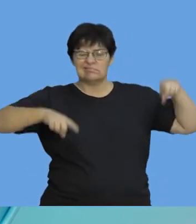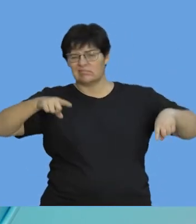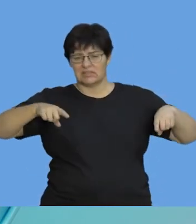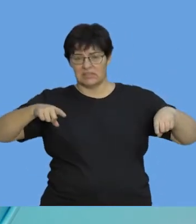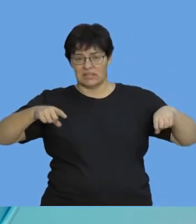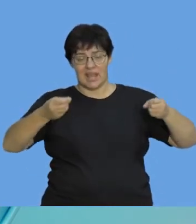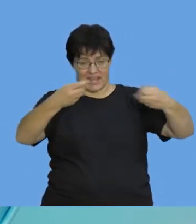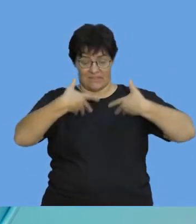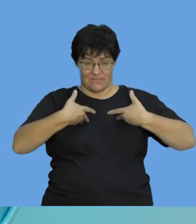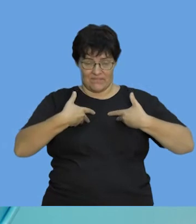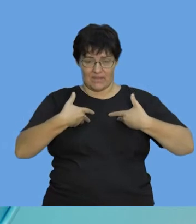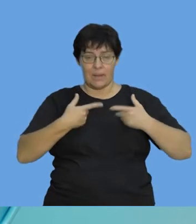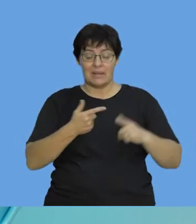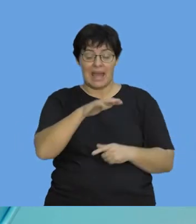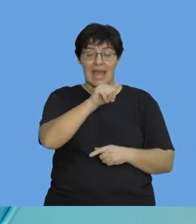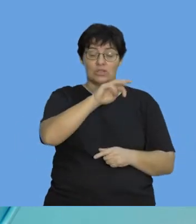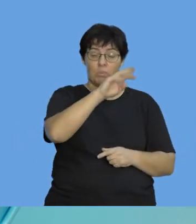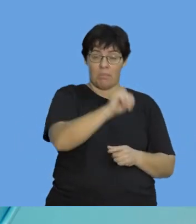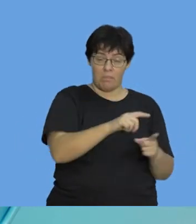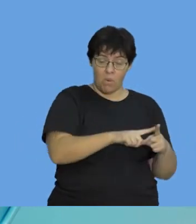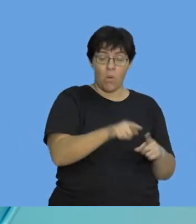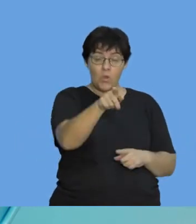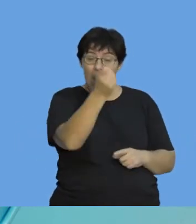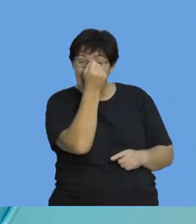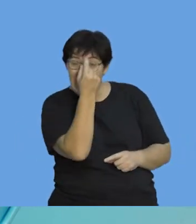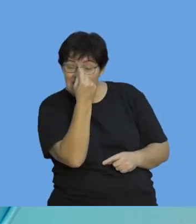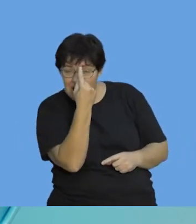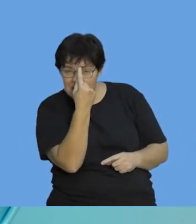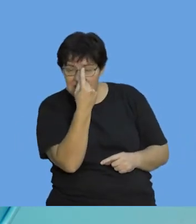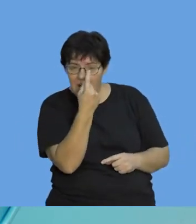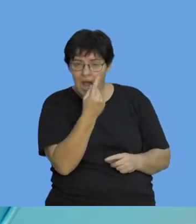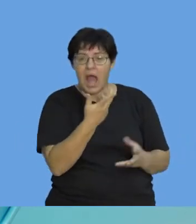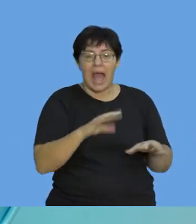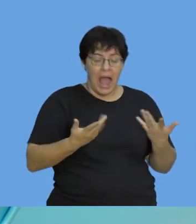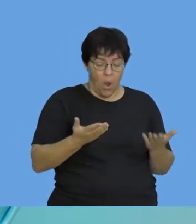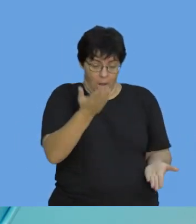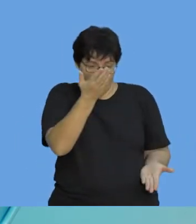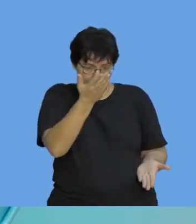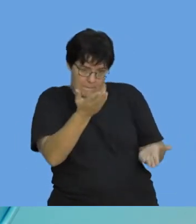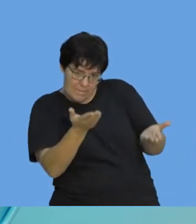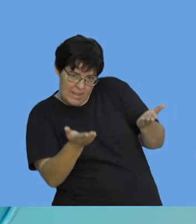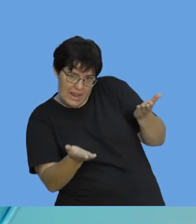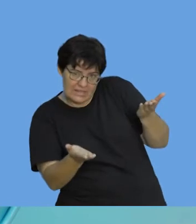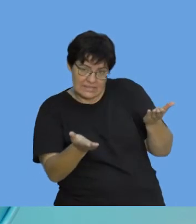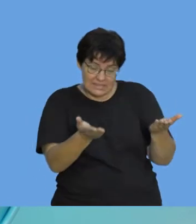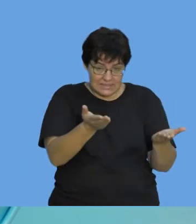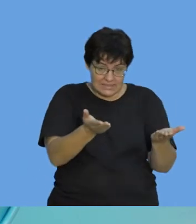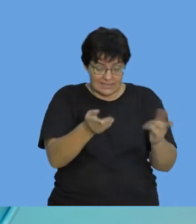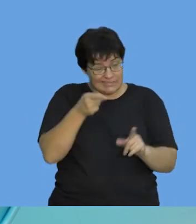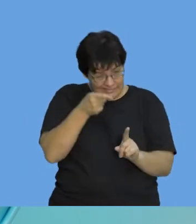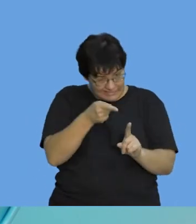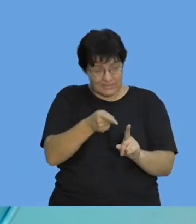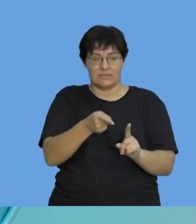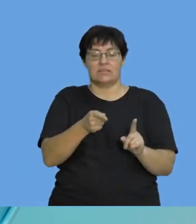but the art of balancing or the understanding of how we carry out the balancing process is very important. So a lot